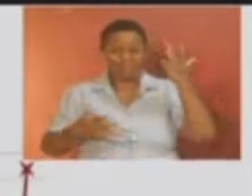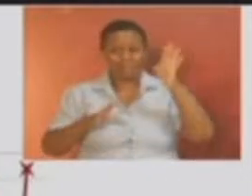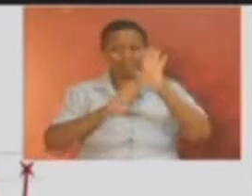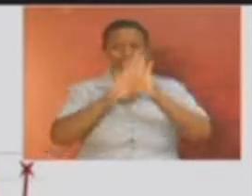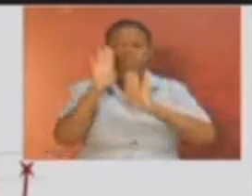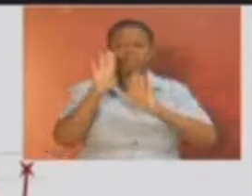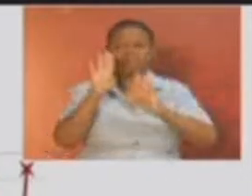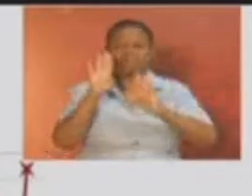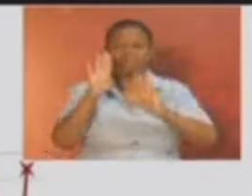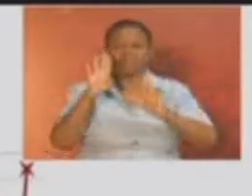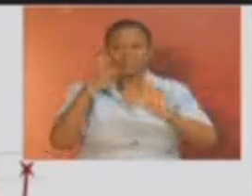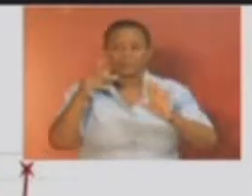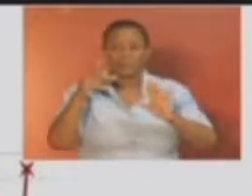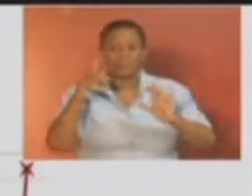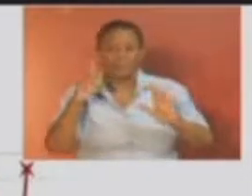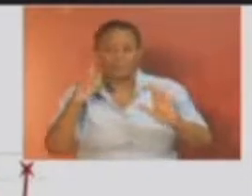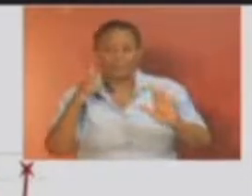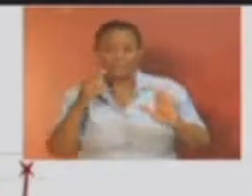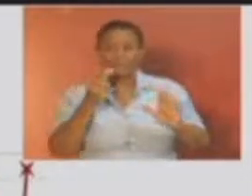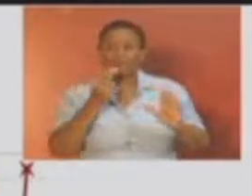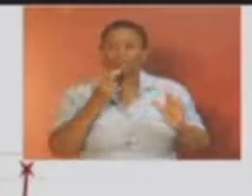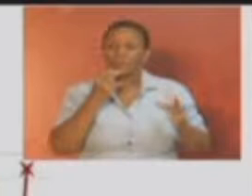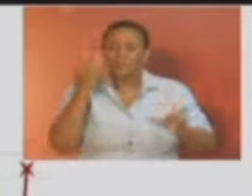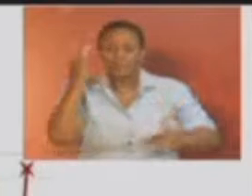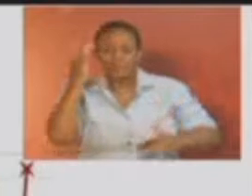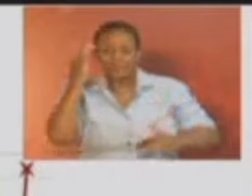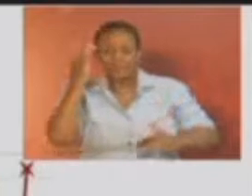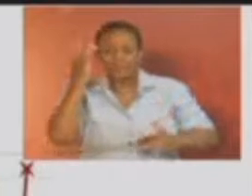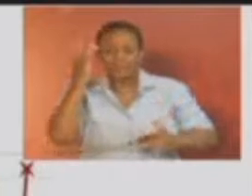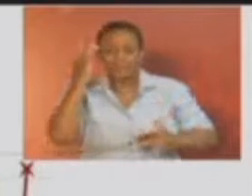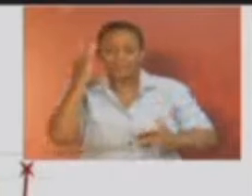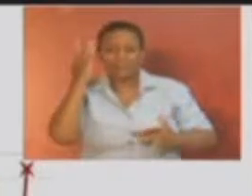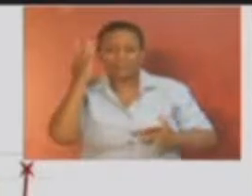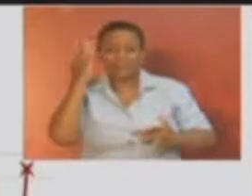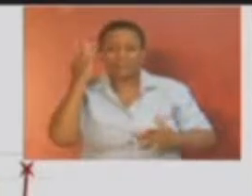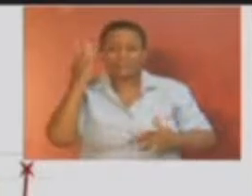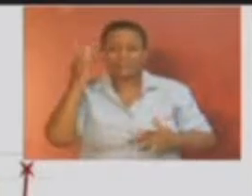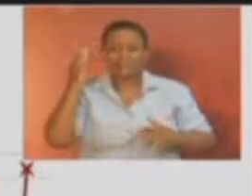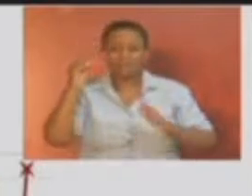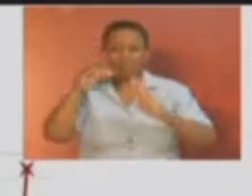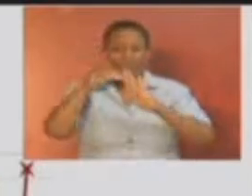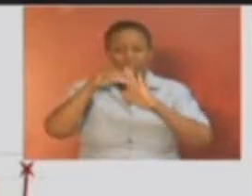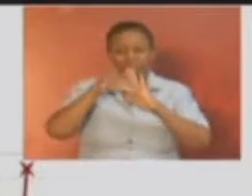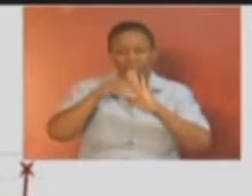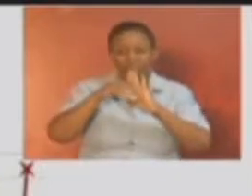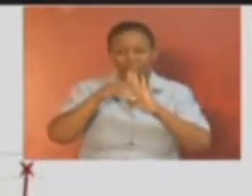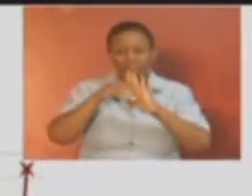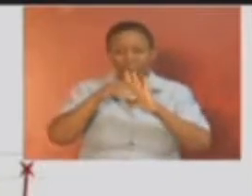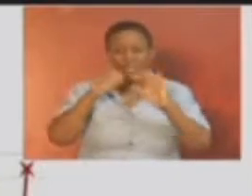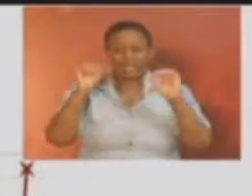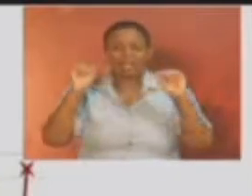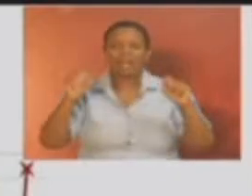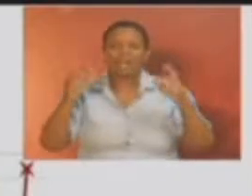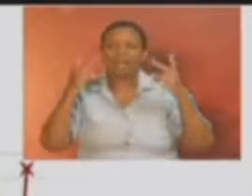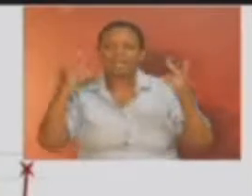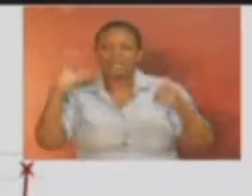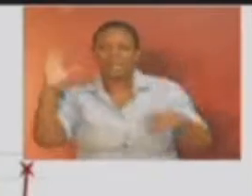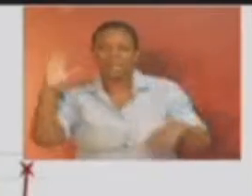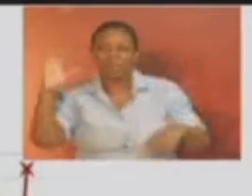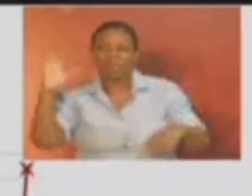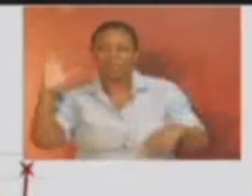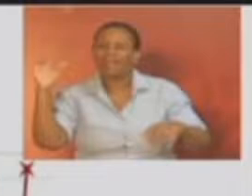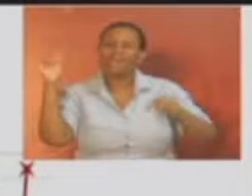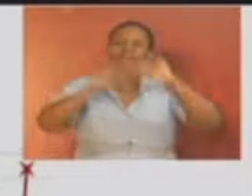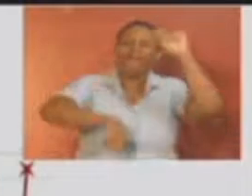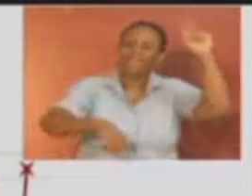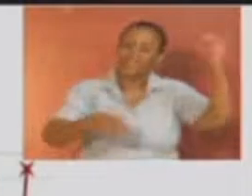walking around well and we consider to be one at risk of deteriorating, there is no space at the Cora Hospital. Let's talk